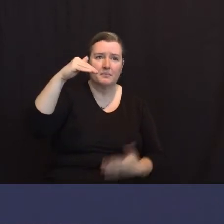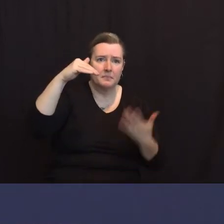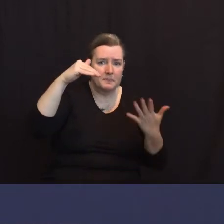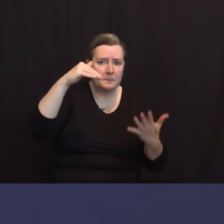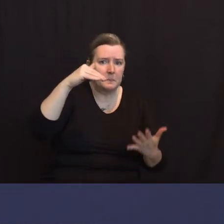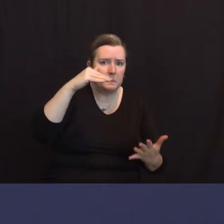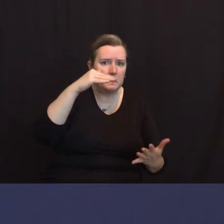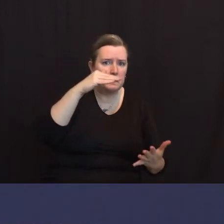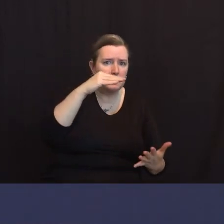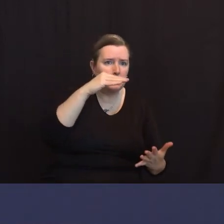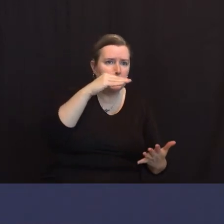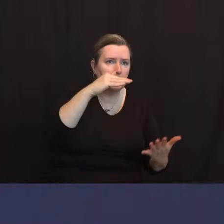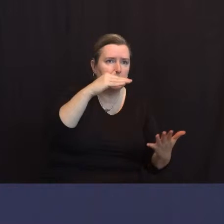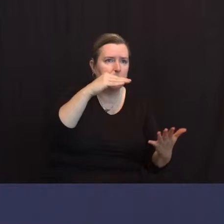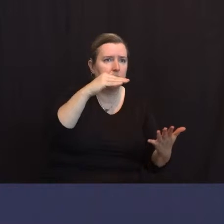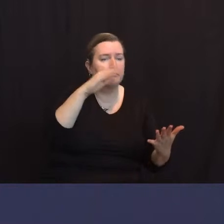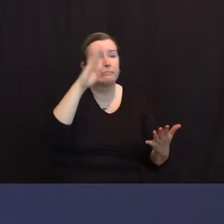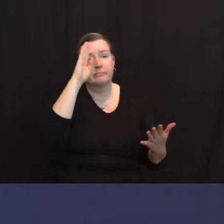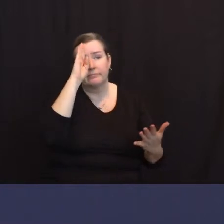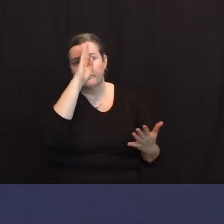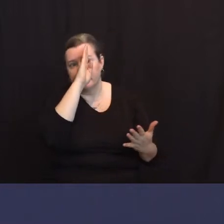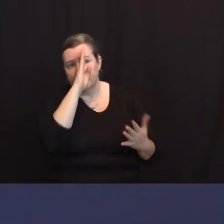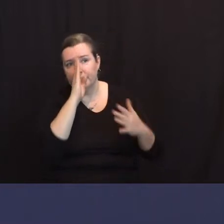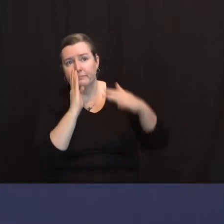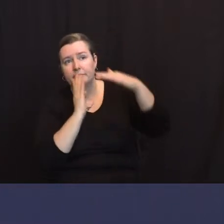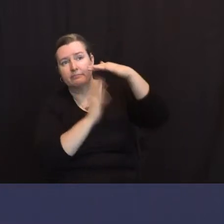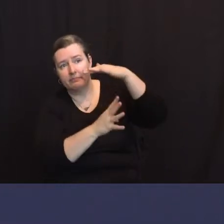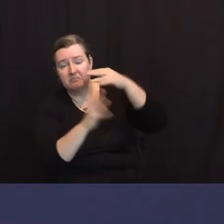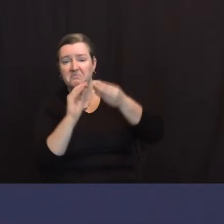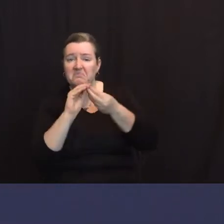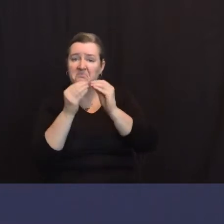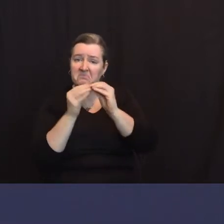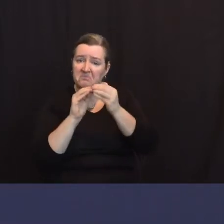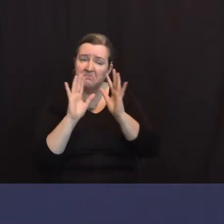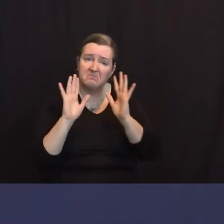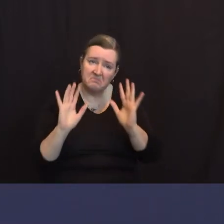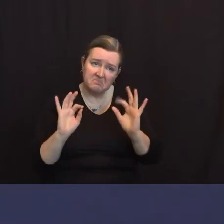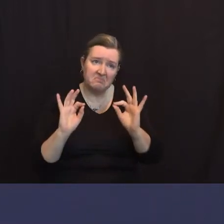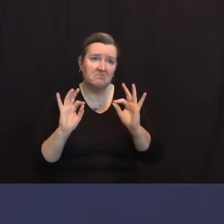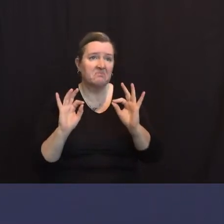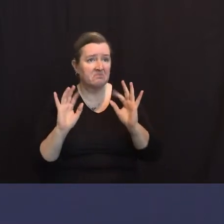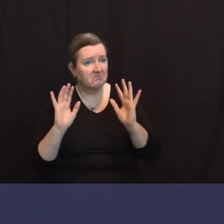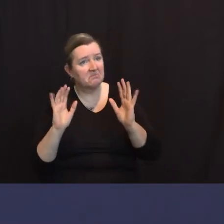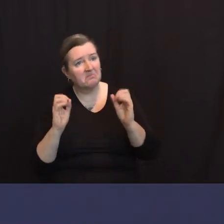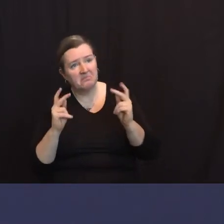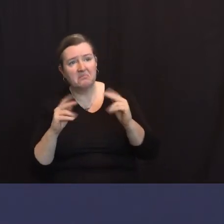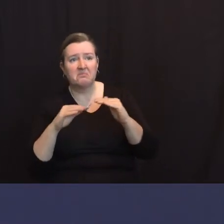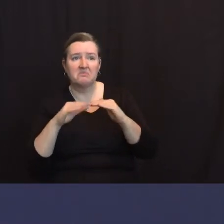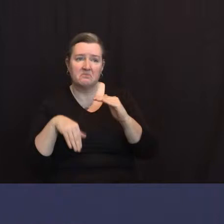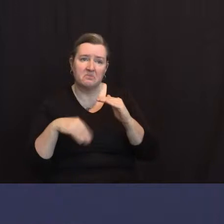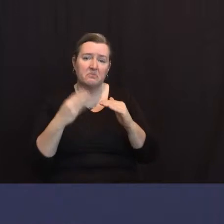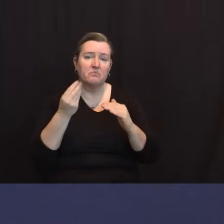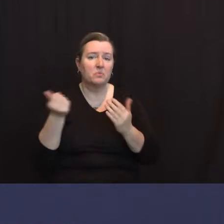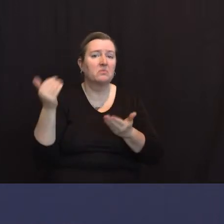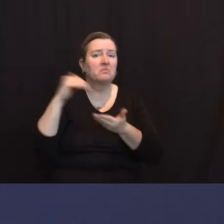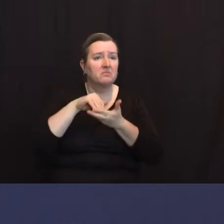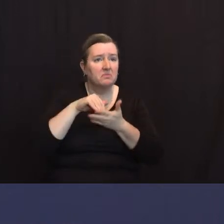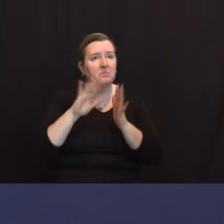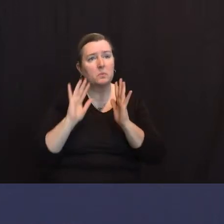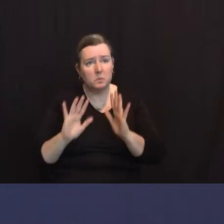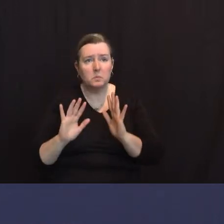Hospitalization numbers still very good, but still, just under a couple of thousand. But you